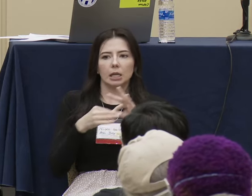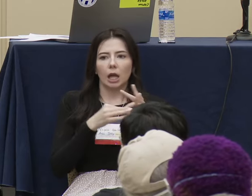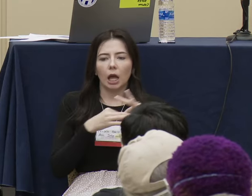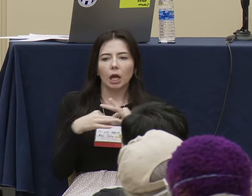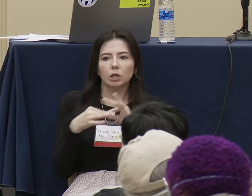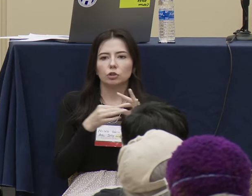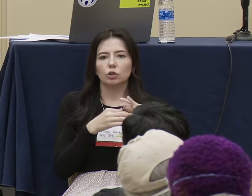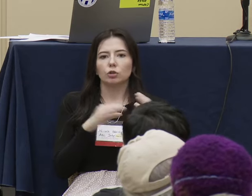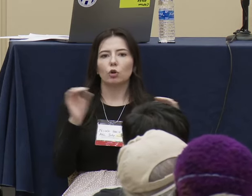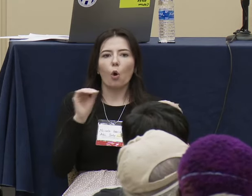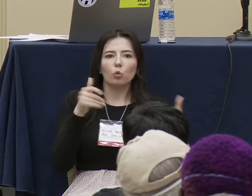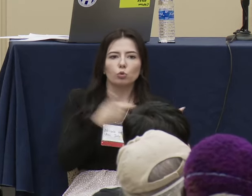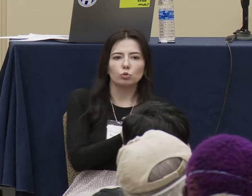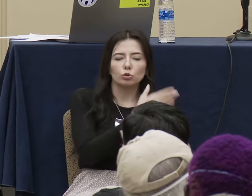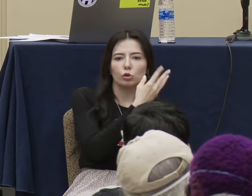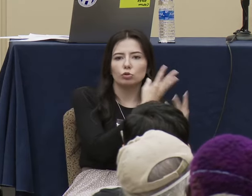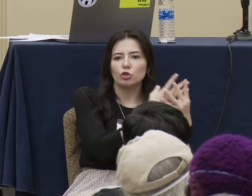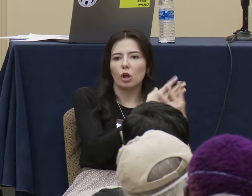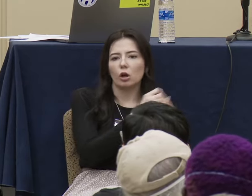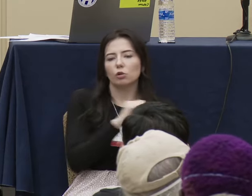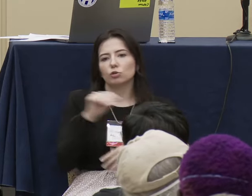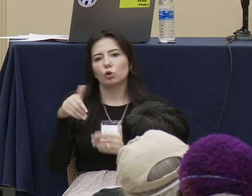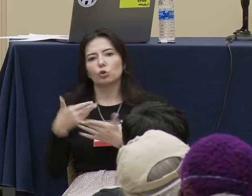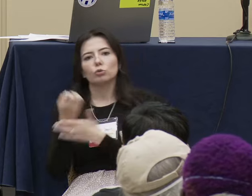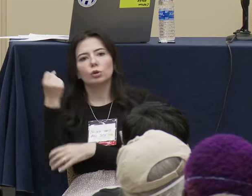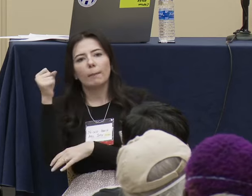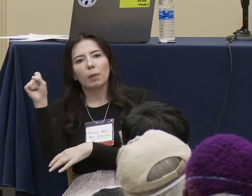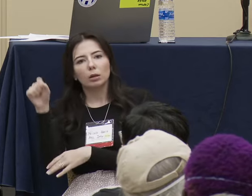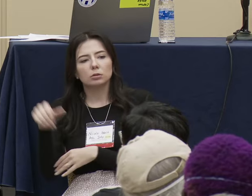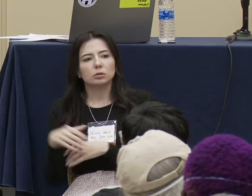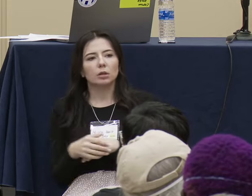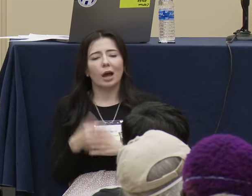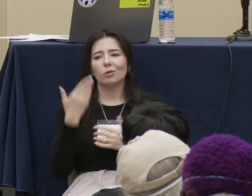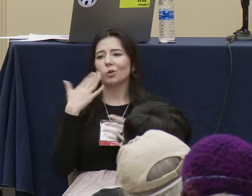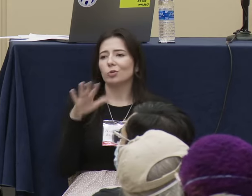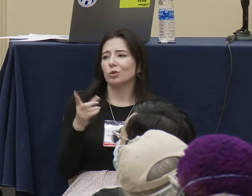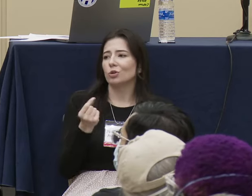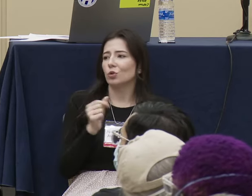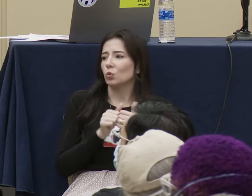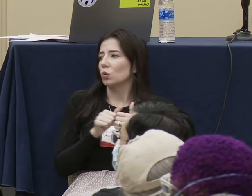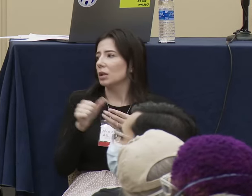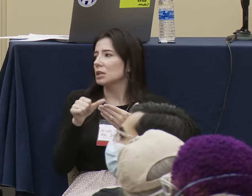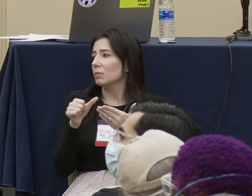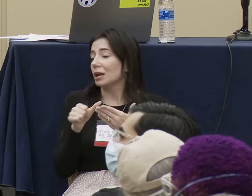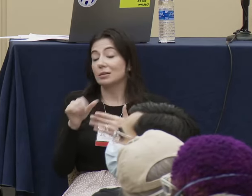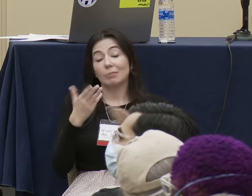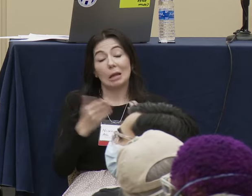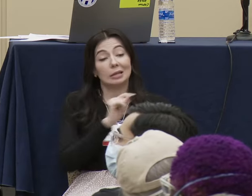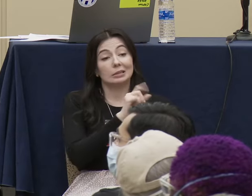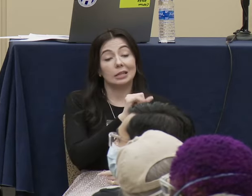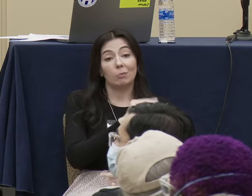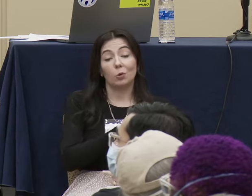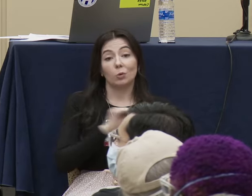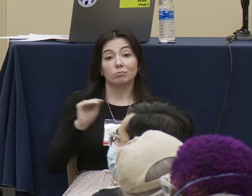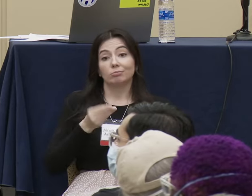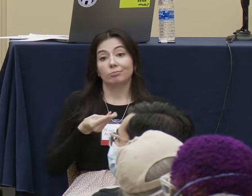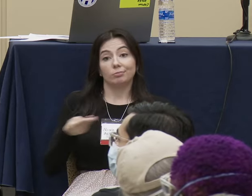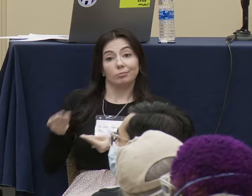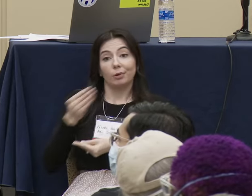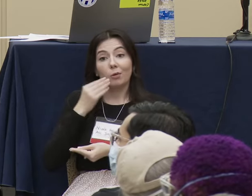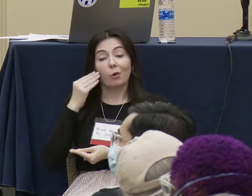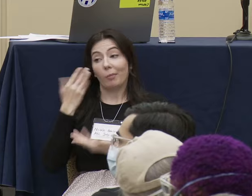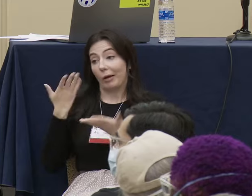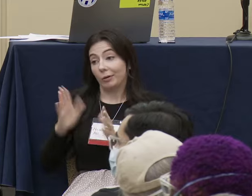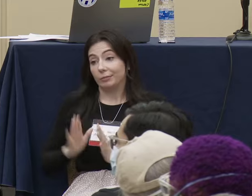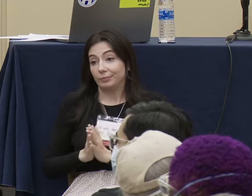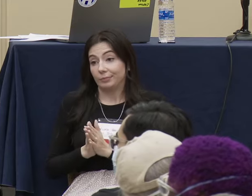or like other campaigns or whatever. I don't know what we'll do with these pages. I mean, maybe Tammy will take that one. I don't know. I don't know Tammy, by the way. We